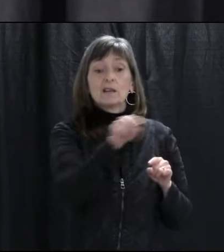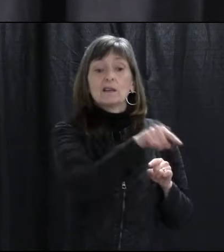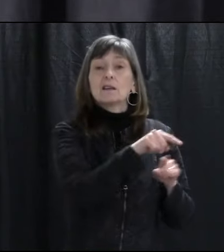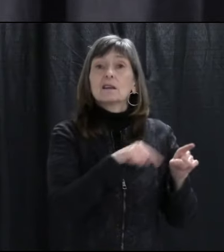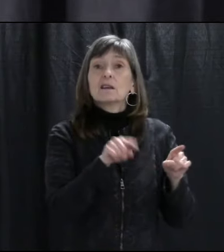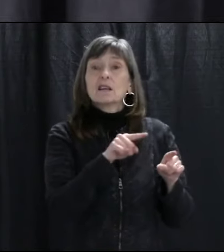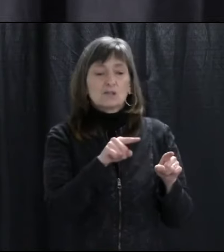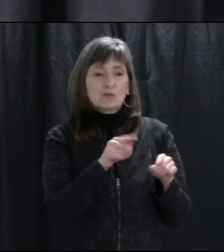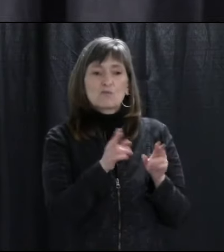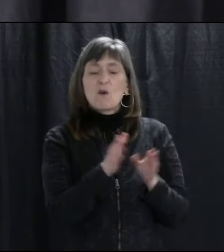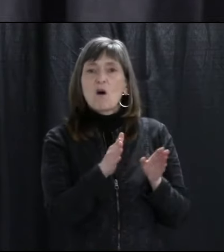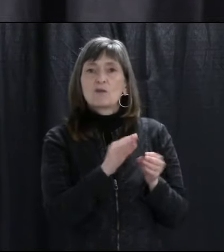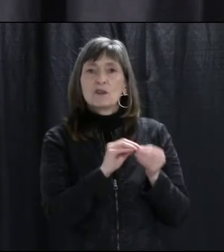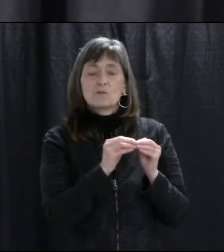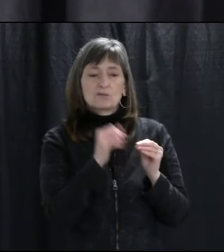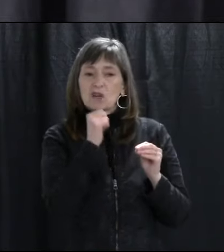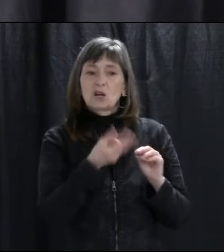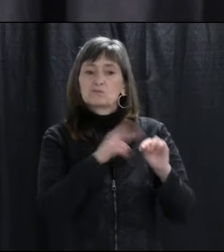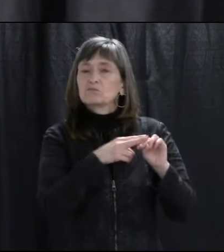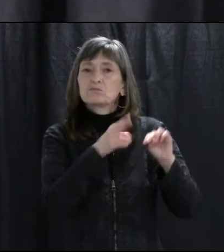particularly growing at any great rate.